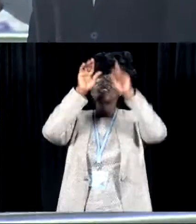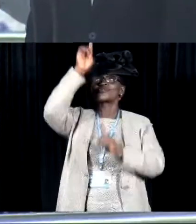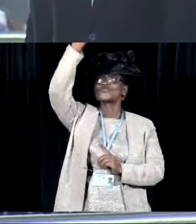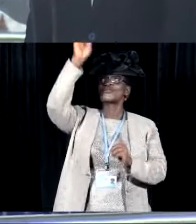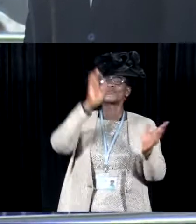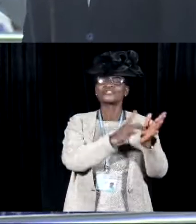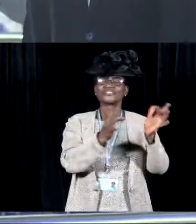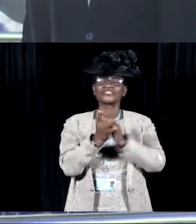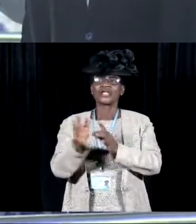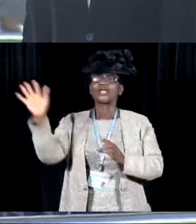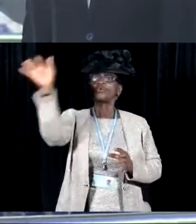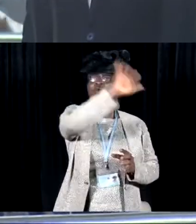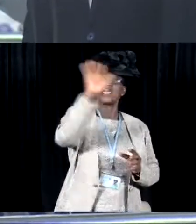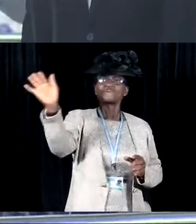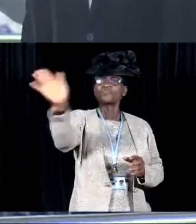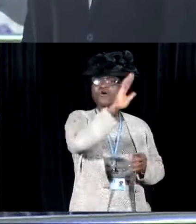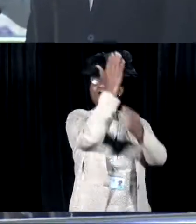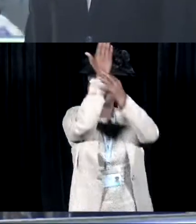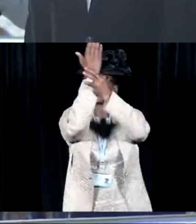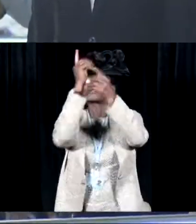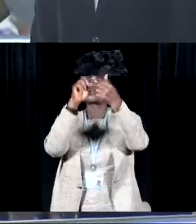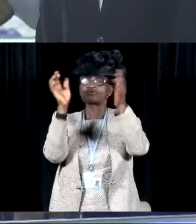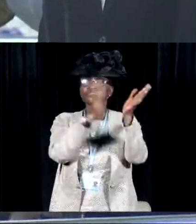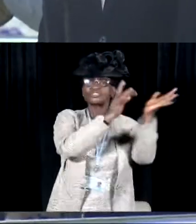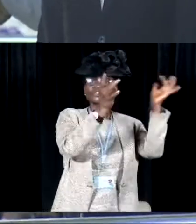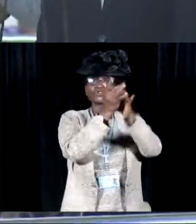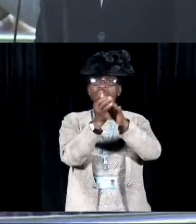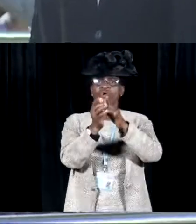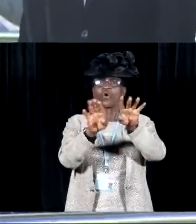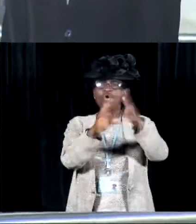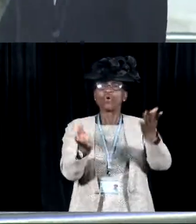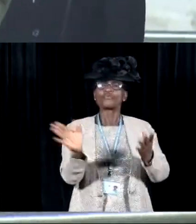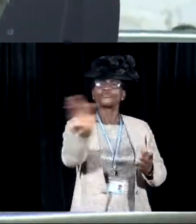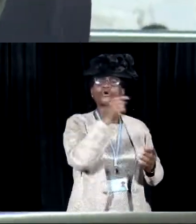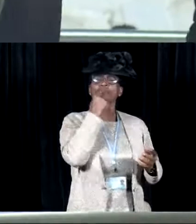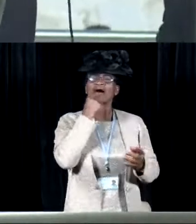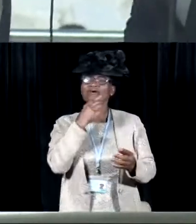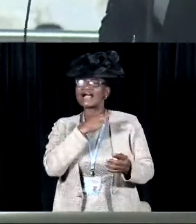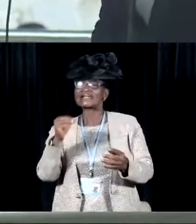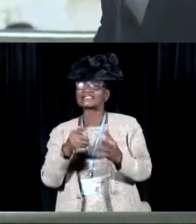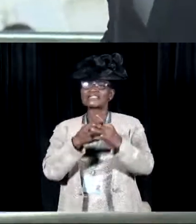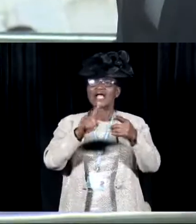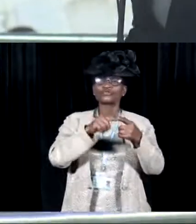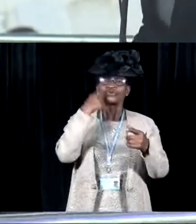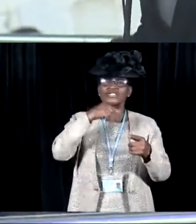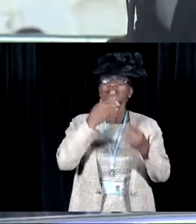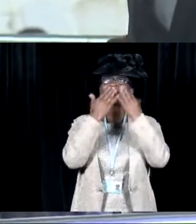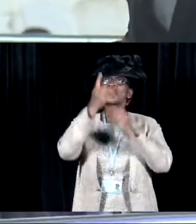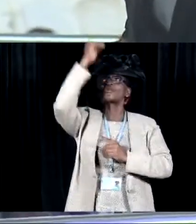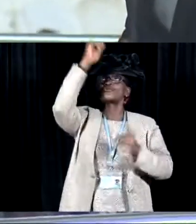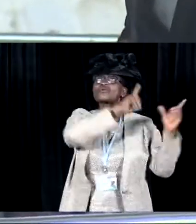Just wave those hands to Jesus. And just open your mouth and begin to say, thank you, Lord. Thank you,